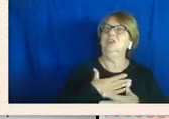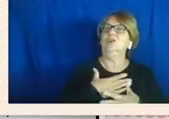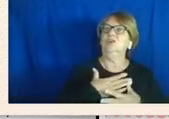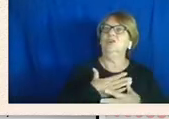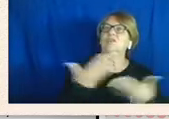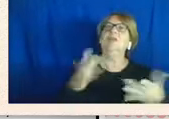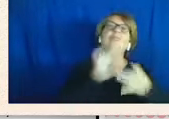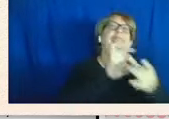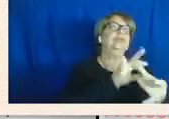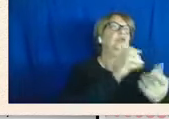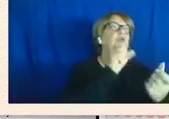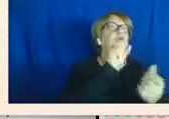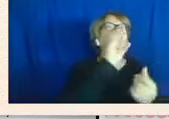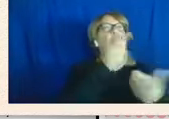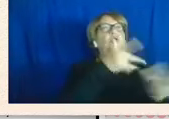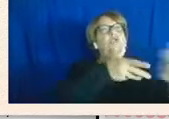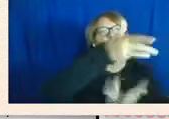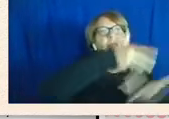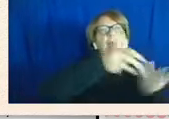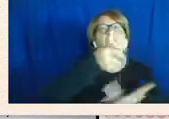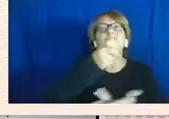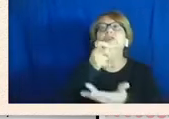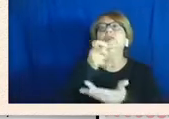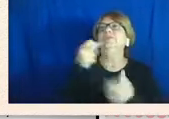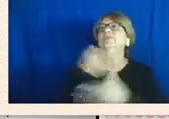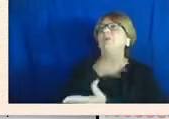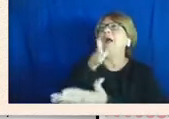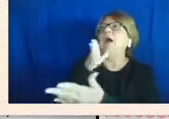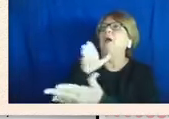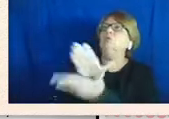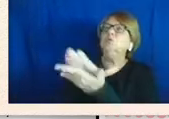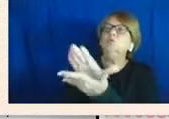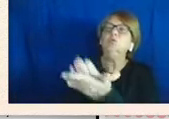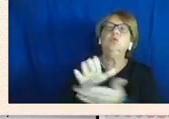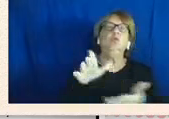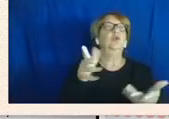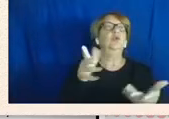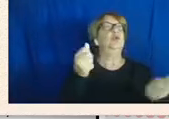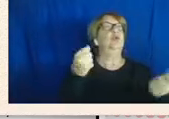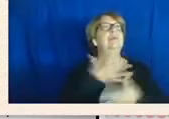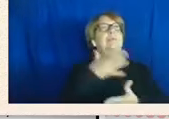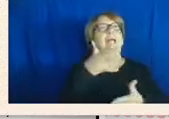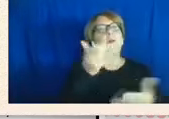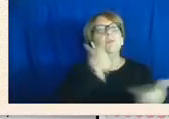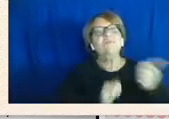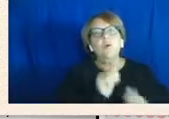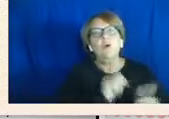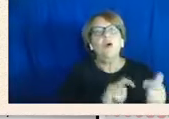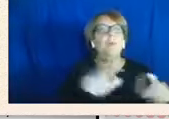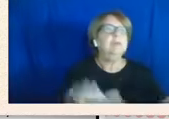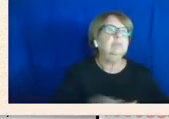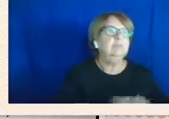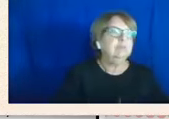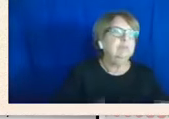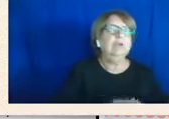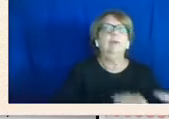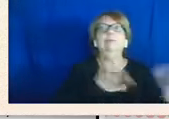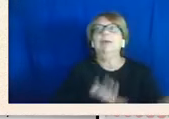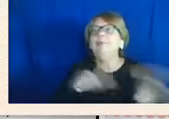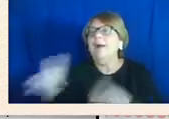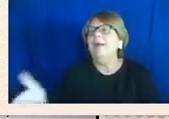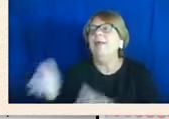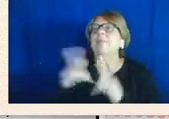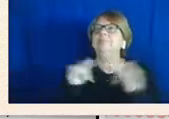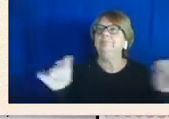about school, about performance, about death, things that, we do have to navigate because they are